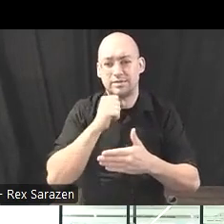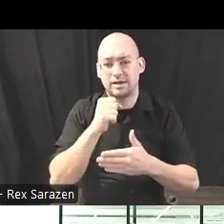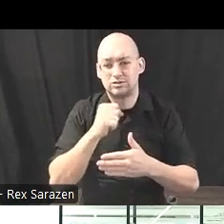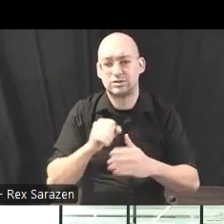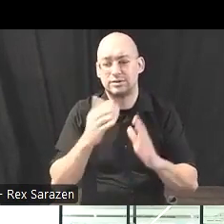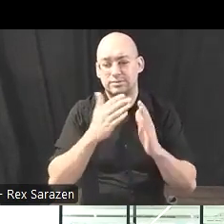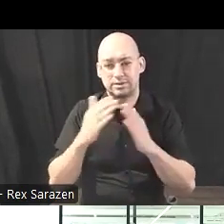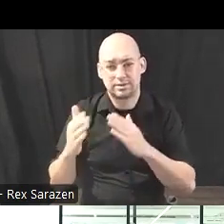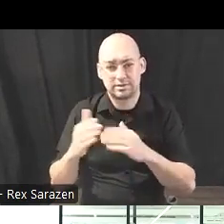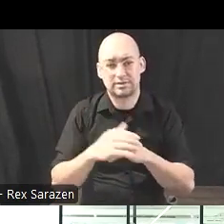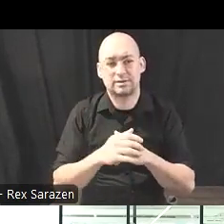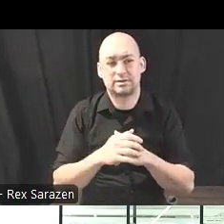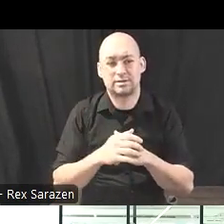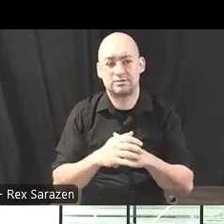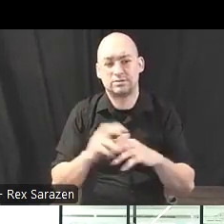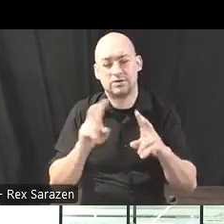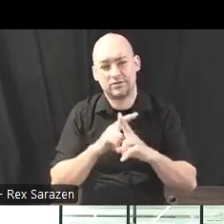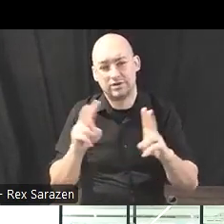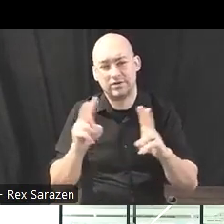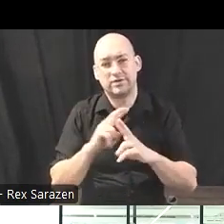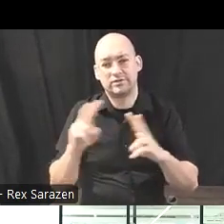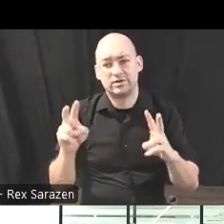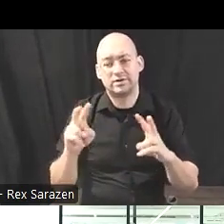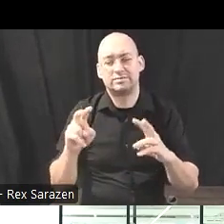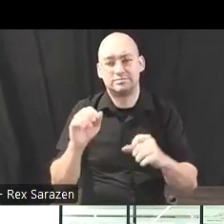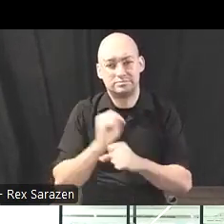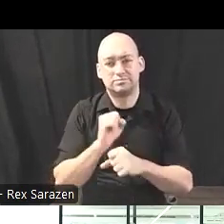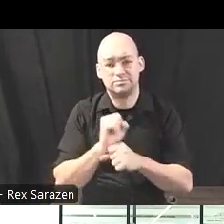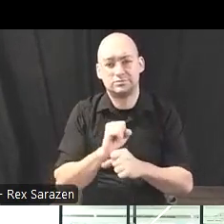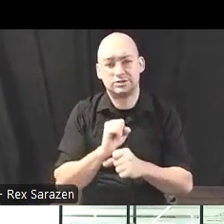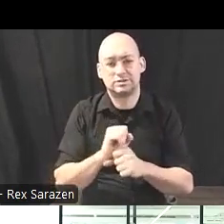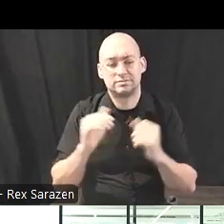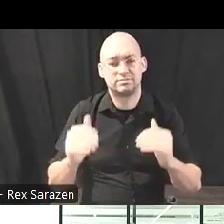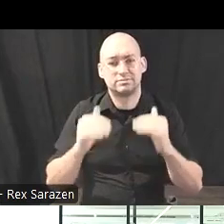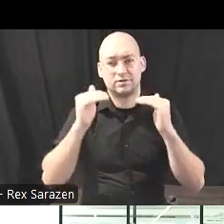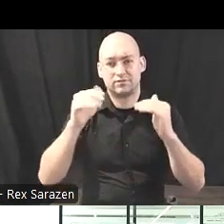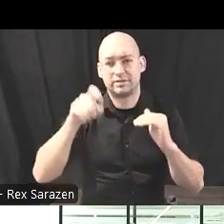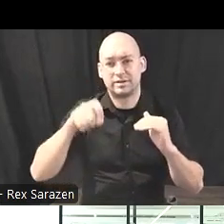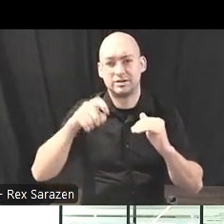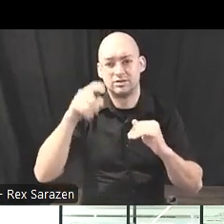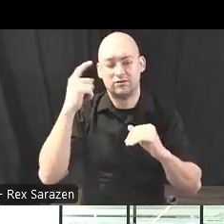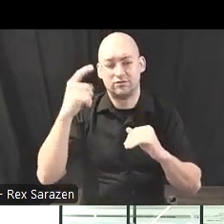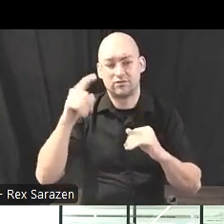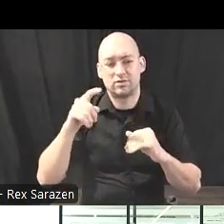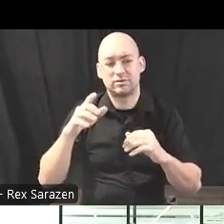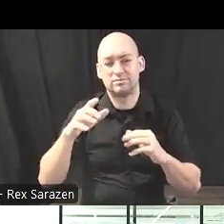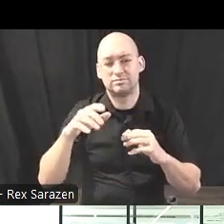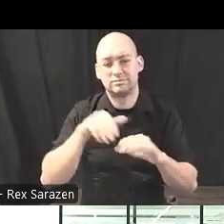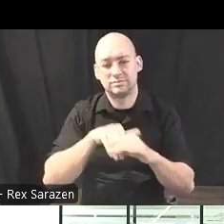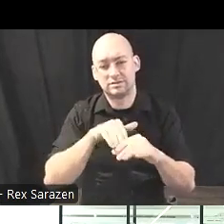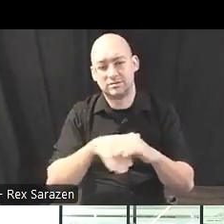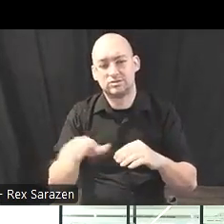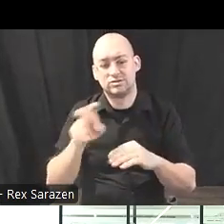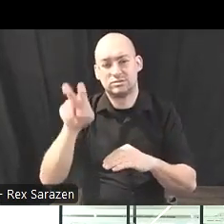Advisory Committee has been very, very effective in elevating the needs for affordable, accessible transportation. So we